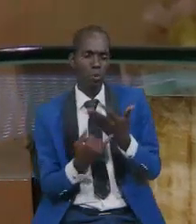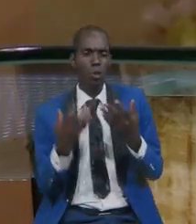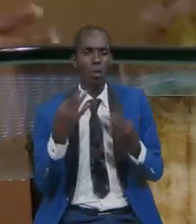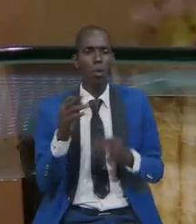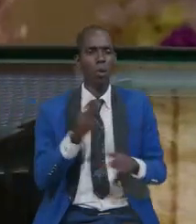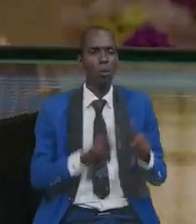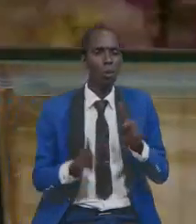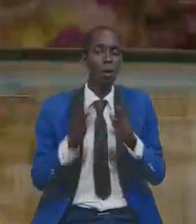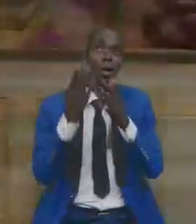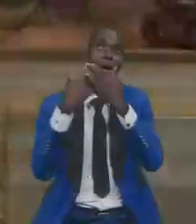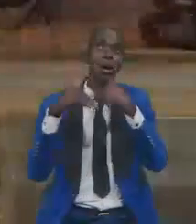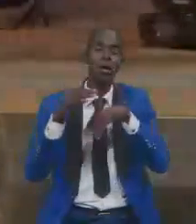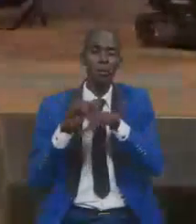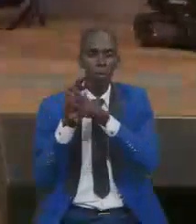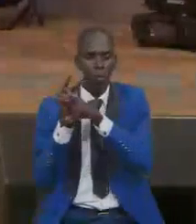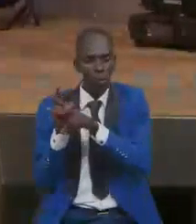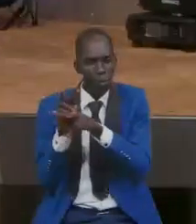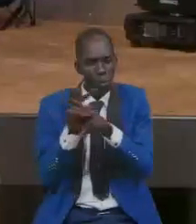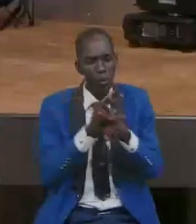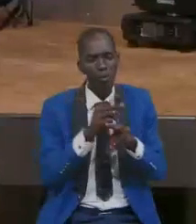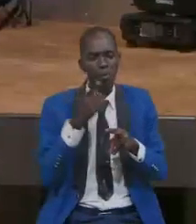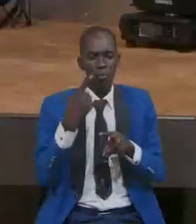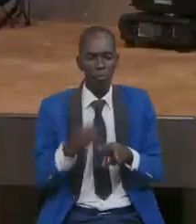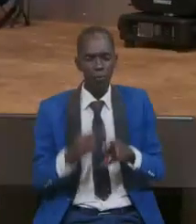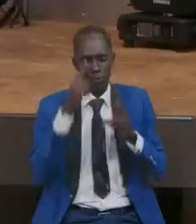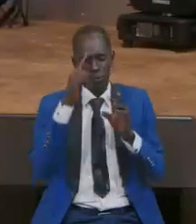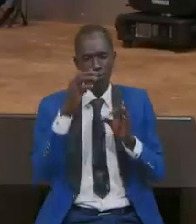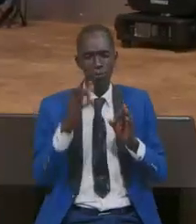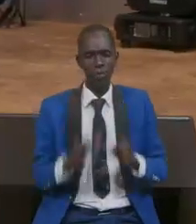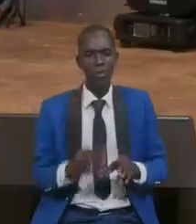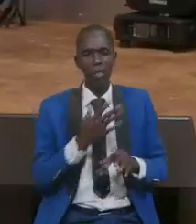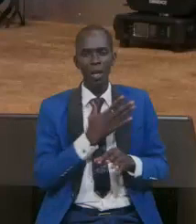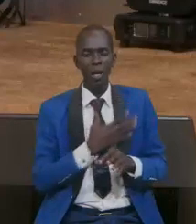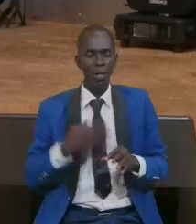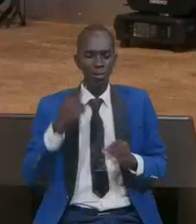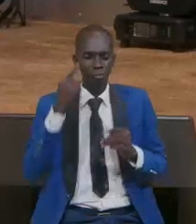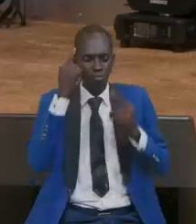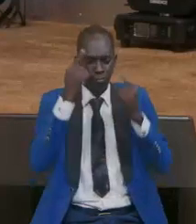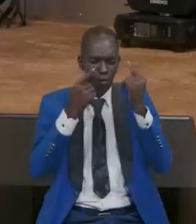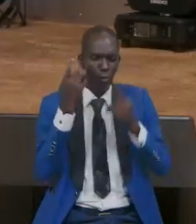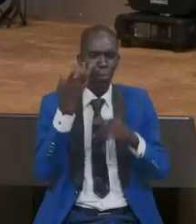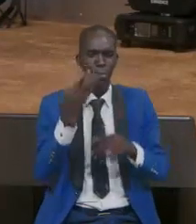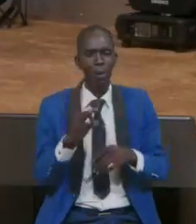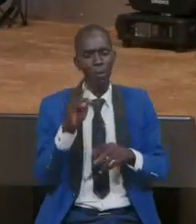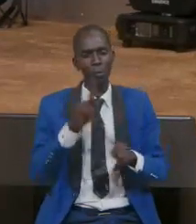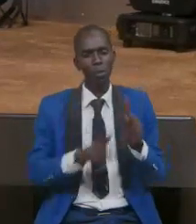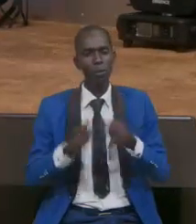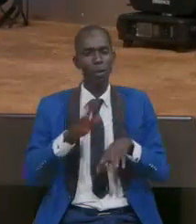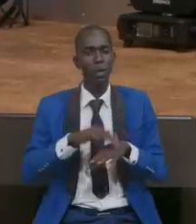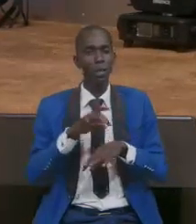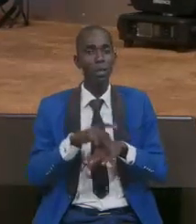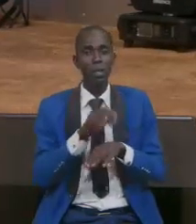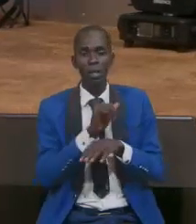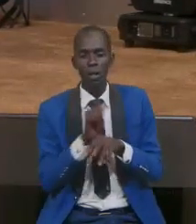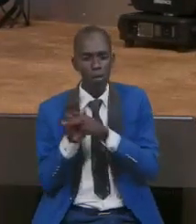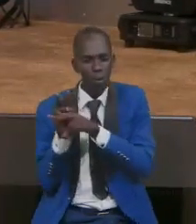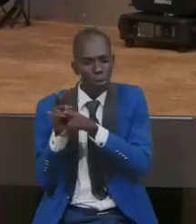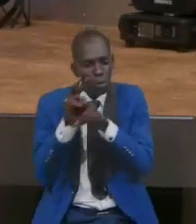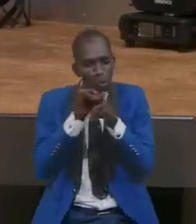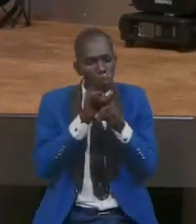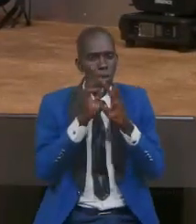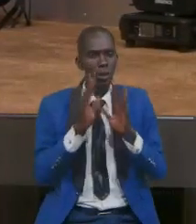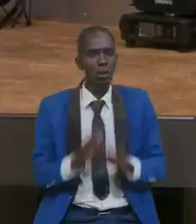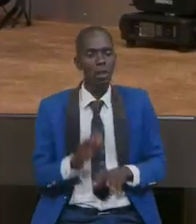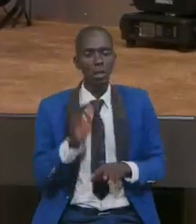Heaven watches the decision and the thoughts of men on earth. A watcher and holy one